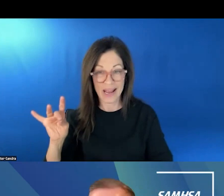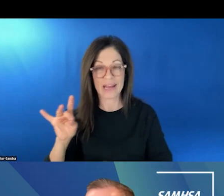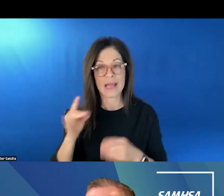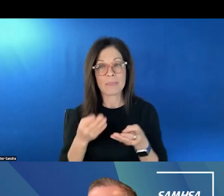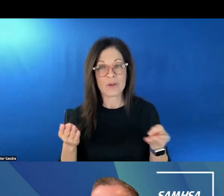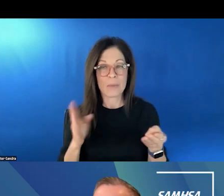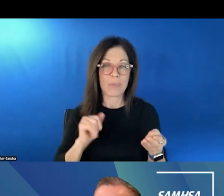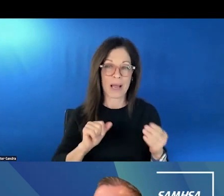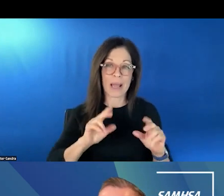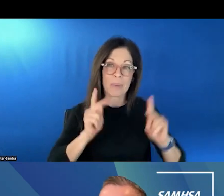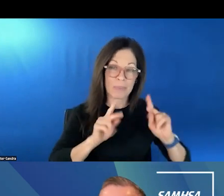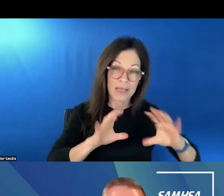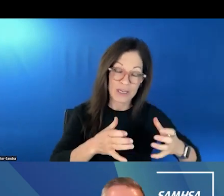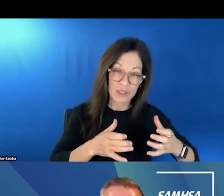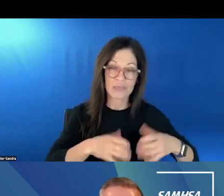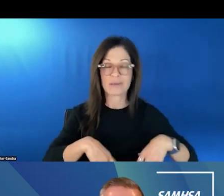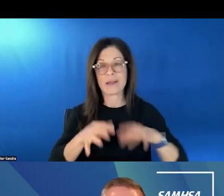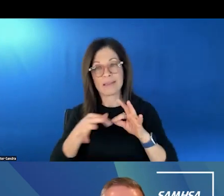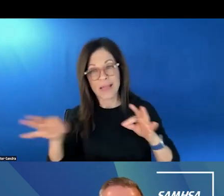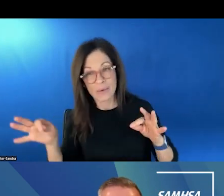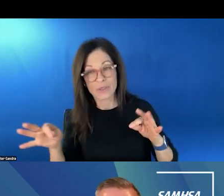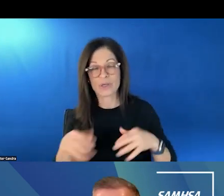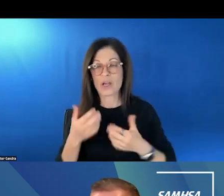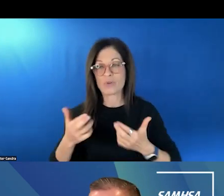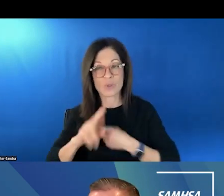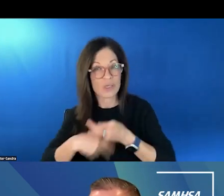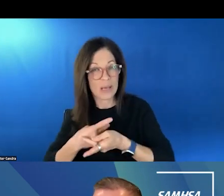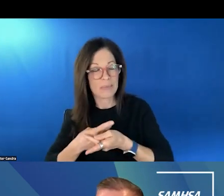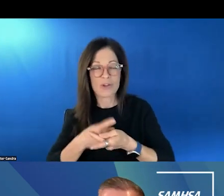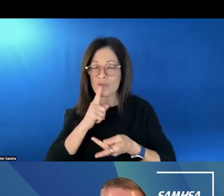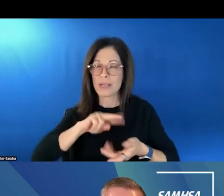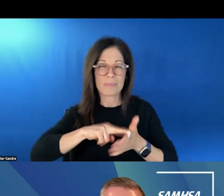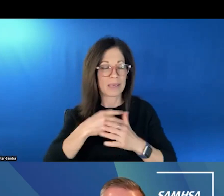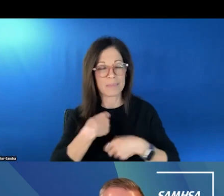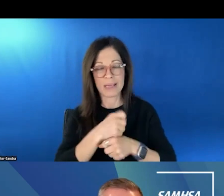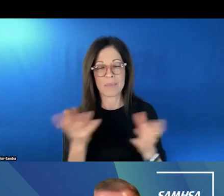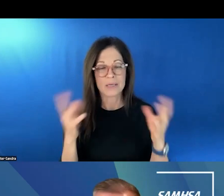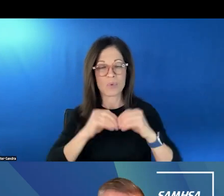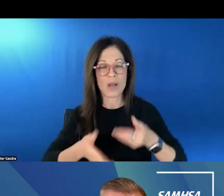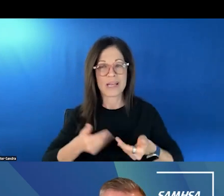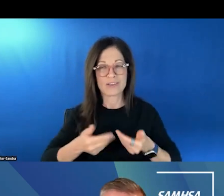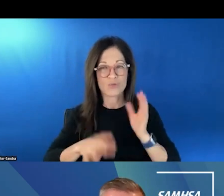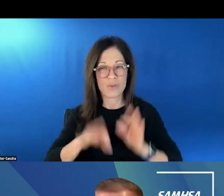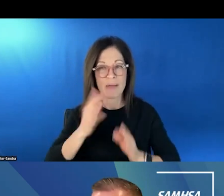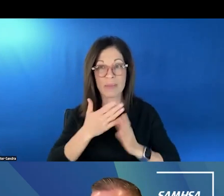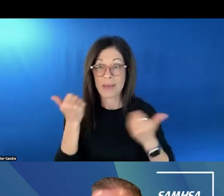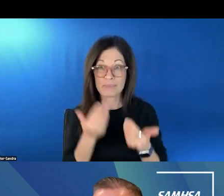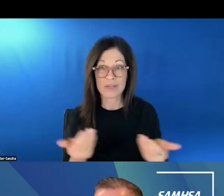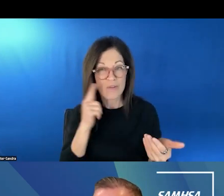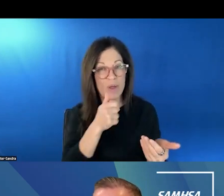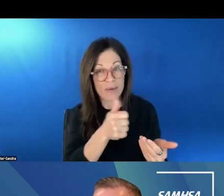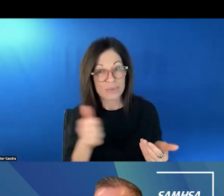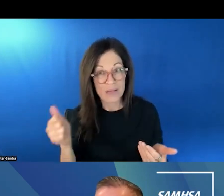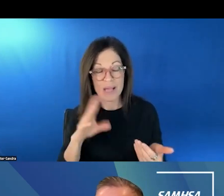population, language, resource type, really intended to make it much easier for people to find the best materials for themselves and for